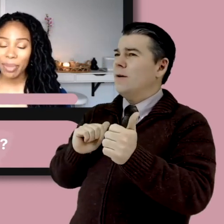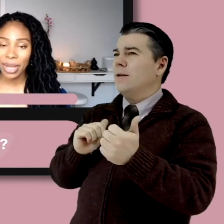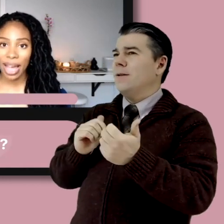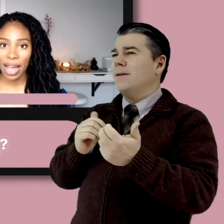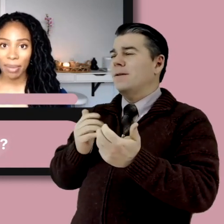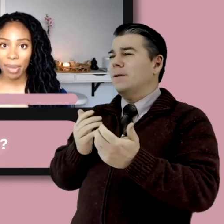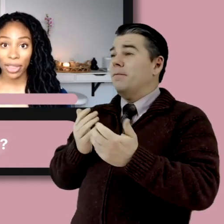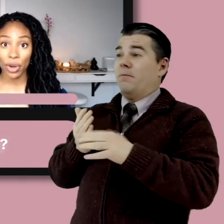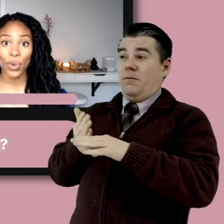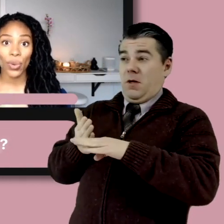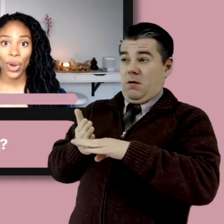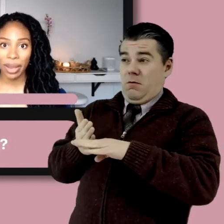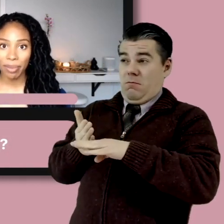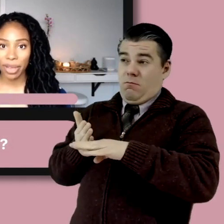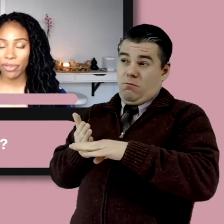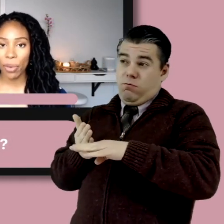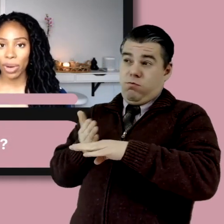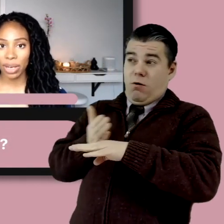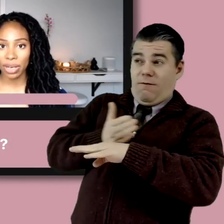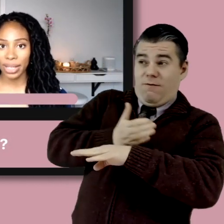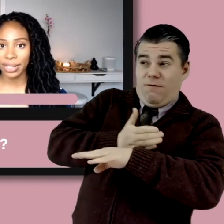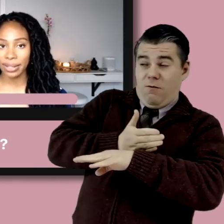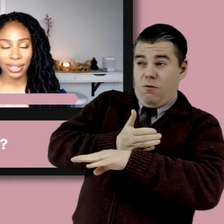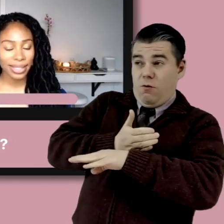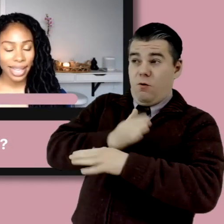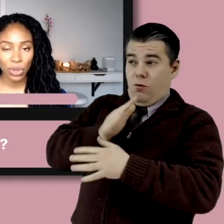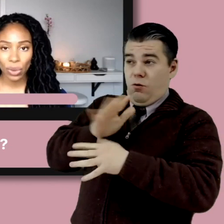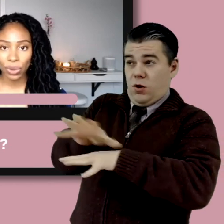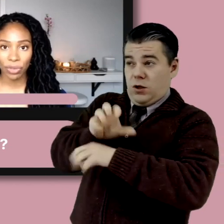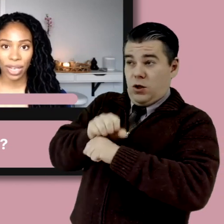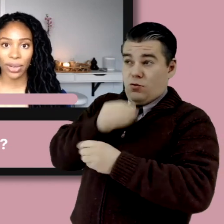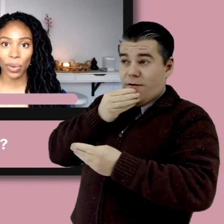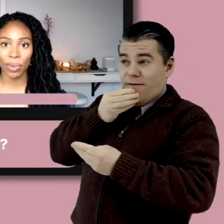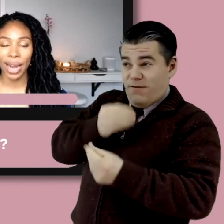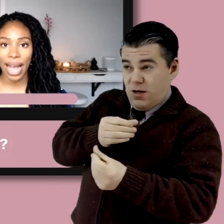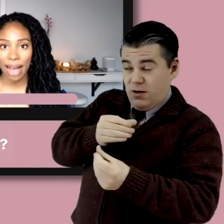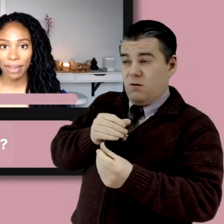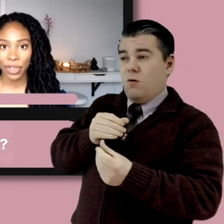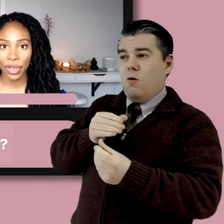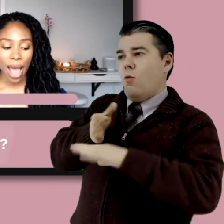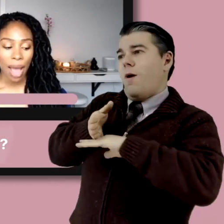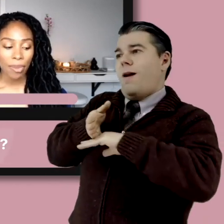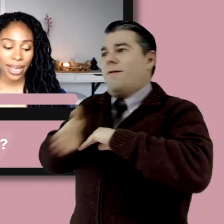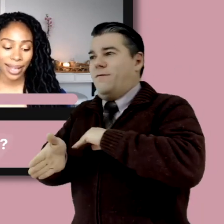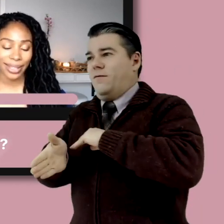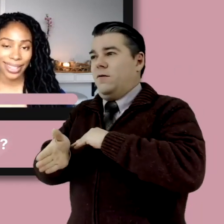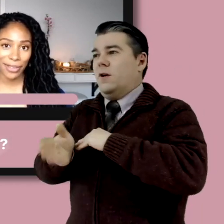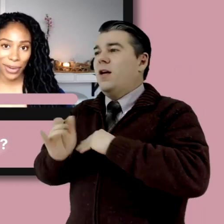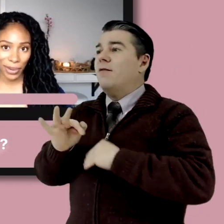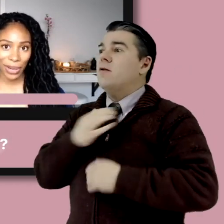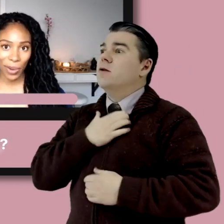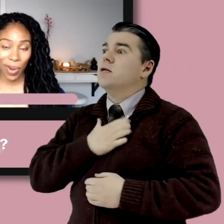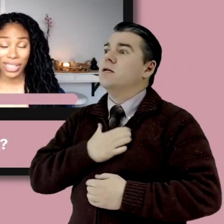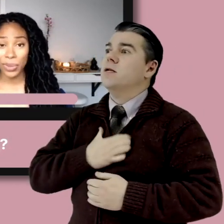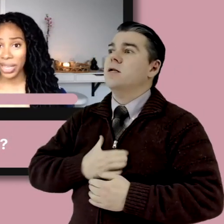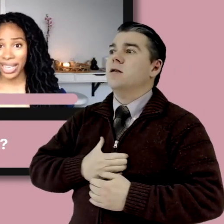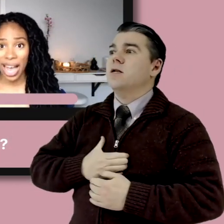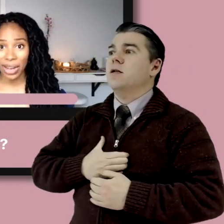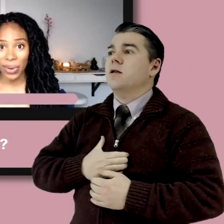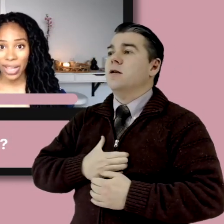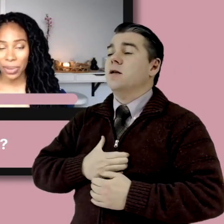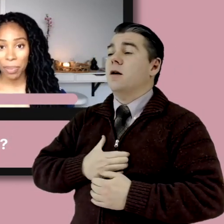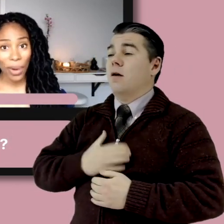avoiding tummy time either right before a scheduled feed or right after, because if your little one is